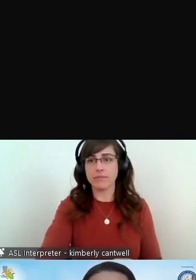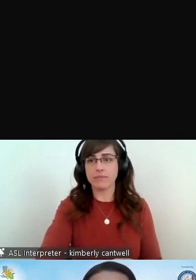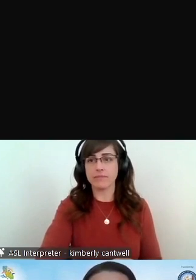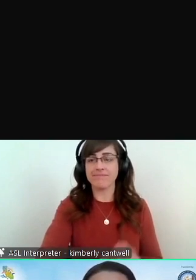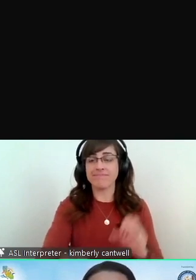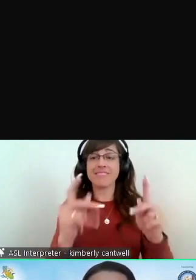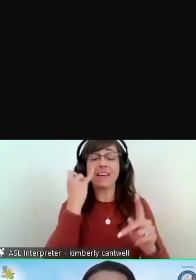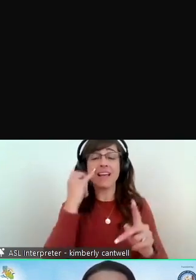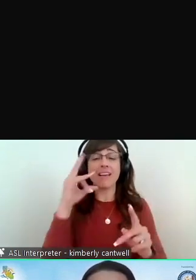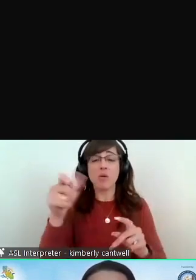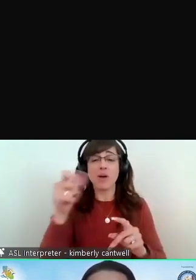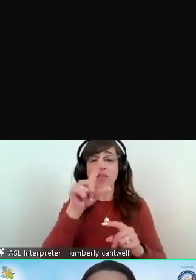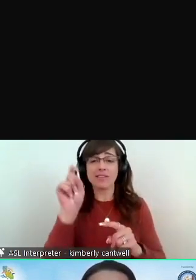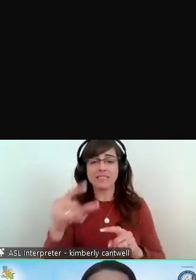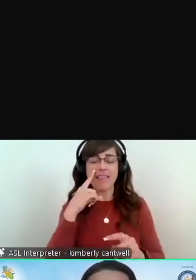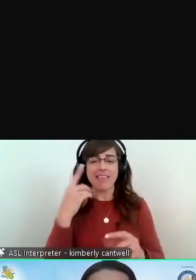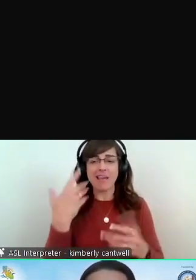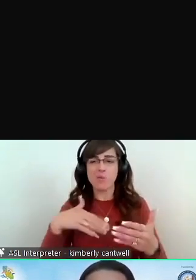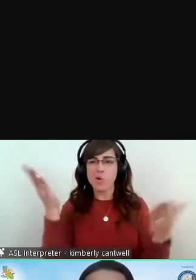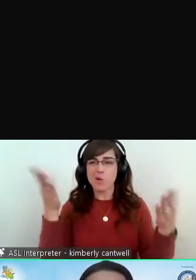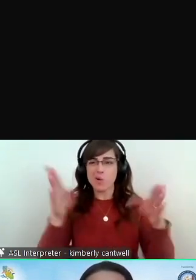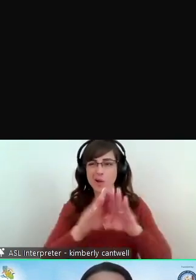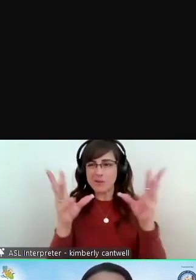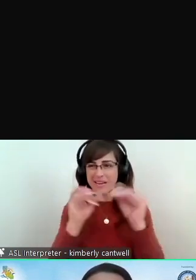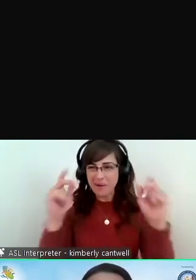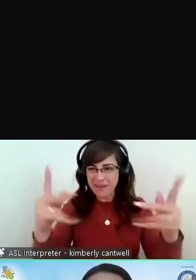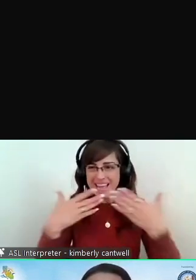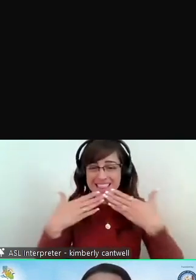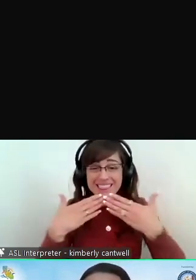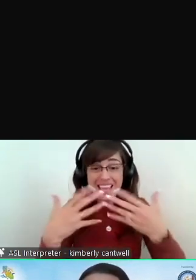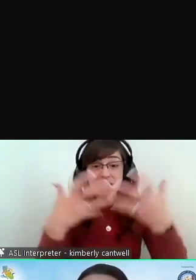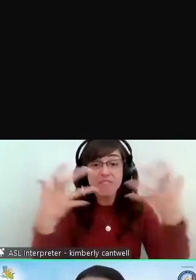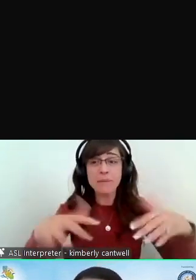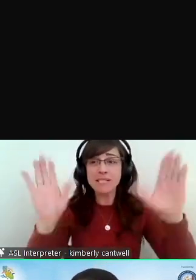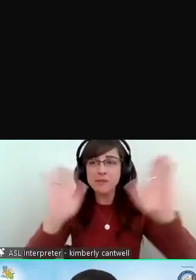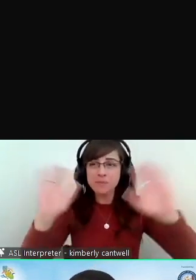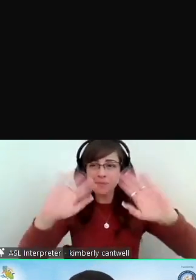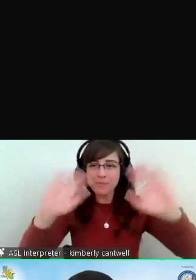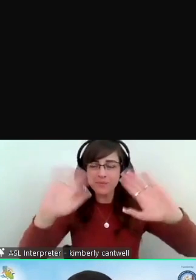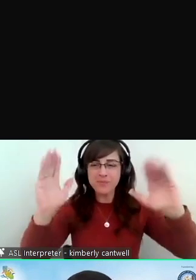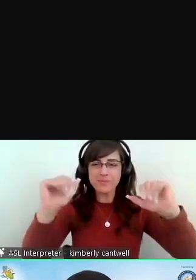Okay, if there aren't any other questions, I think we're going to close the meeting down.